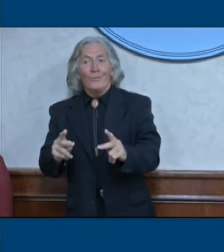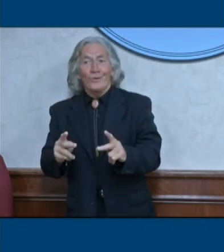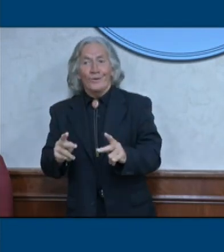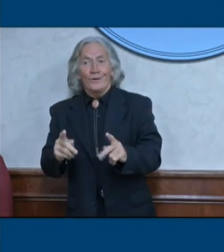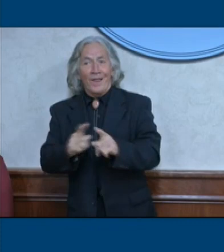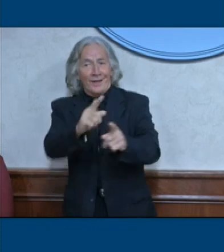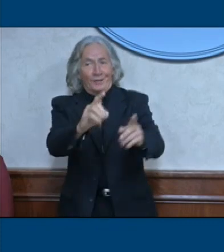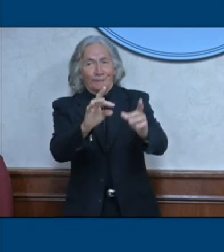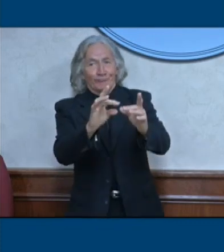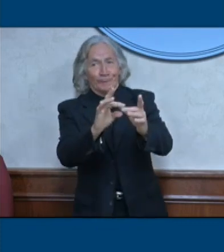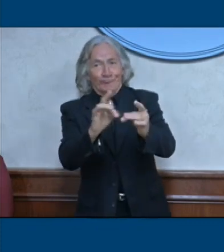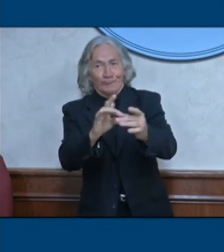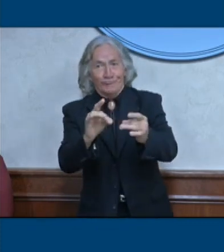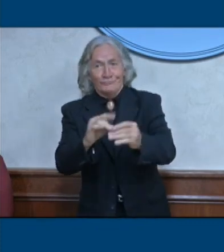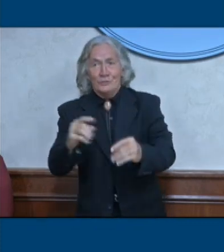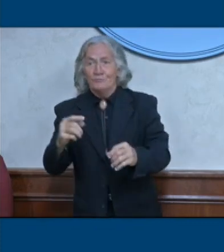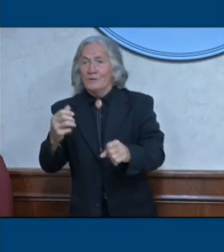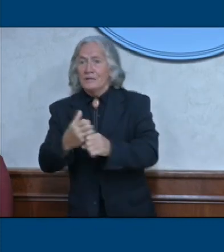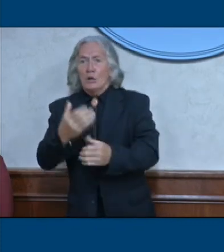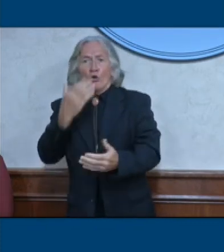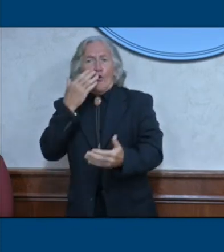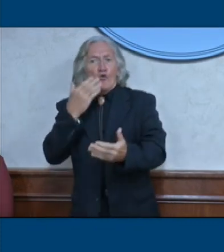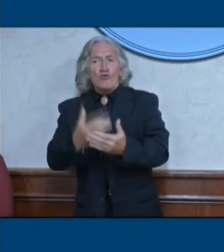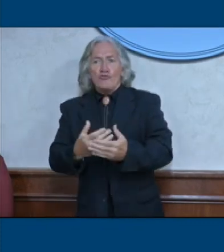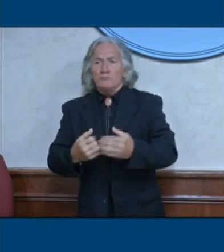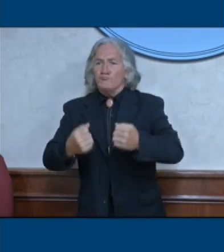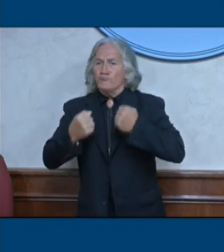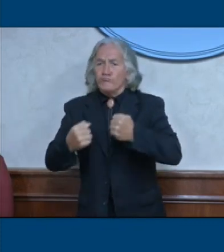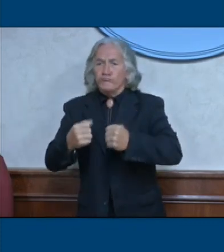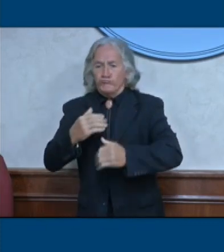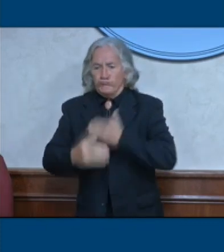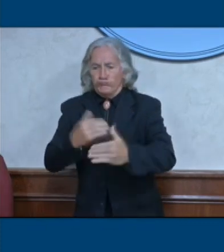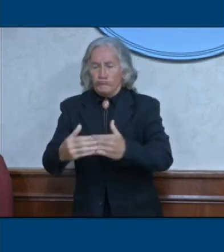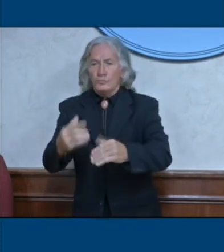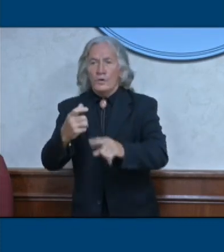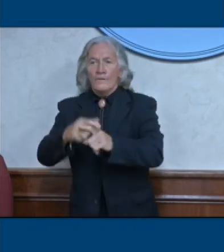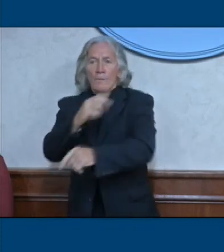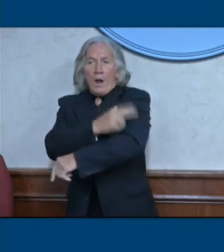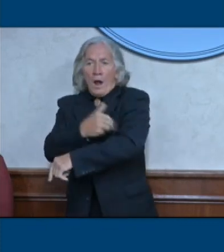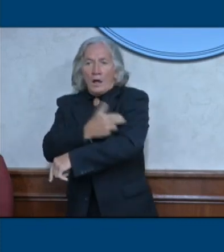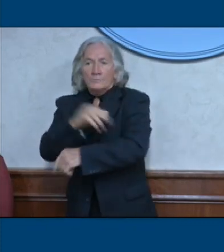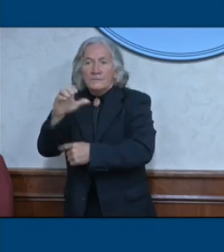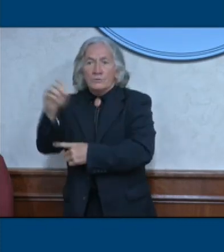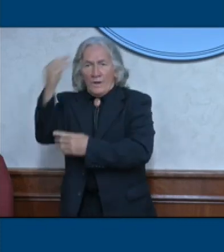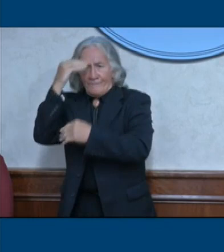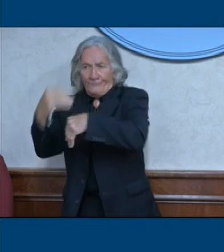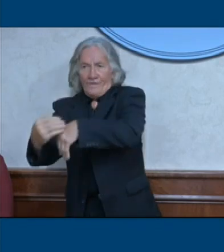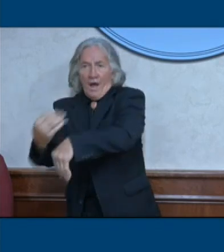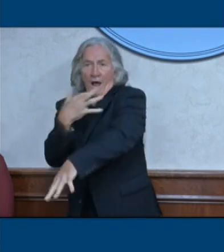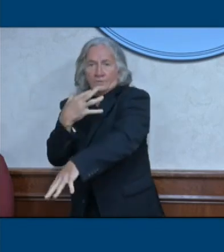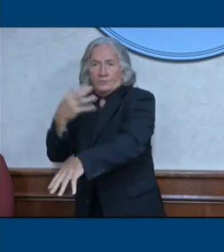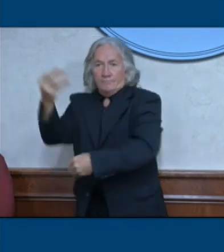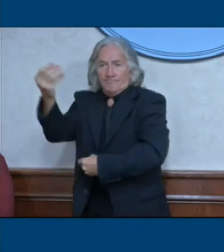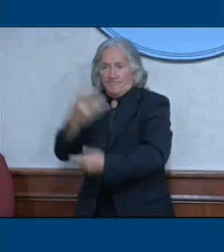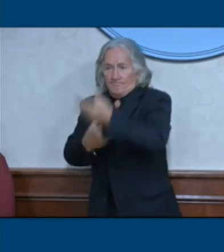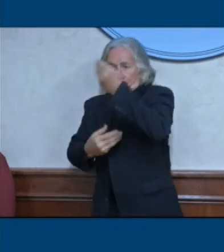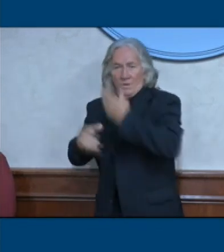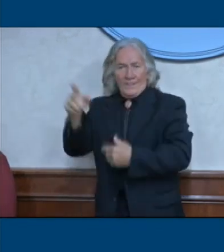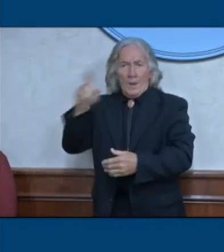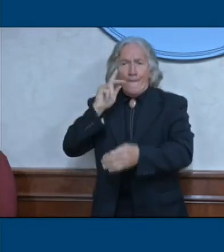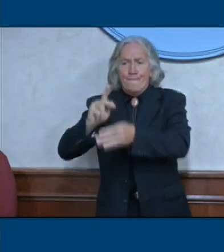to get a robust update from hospital CEOs around the state of Texas. These